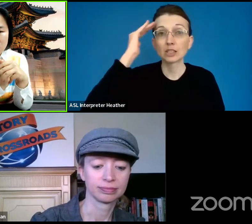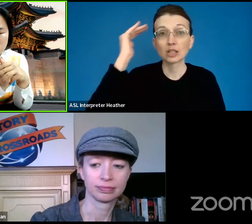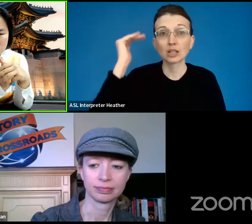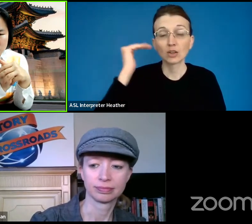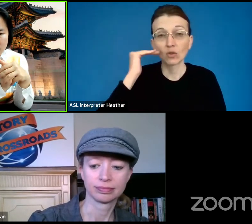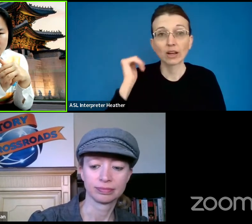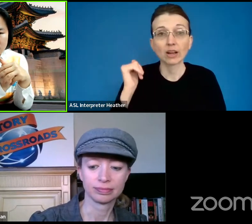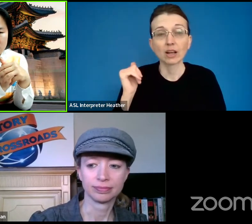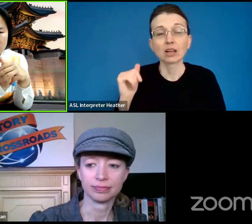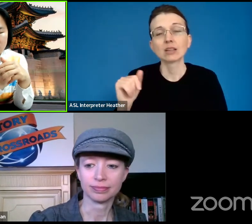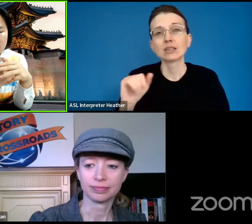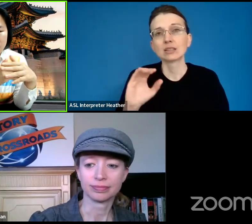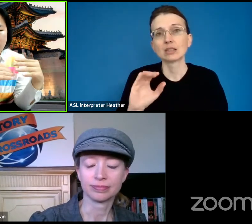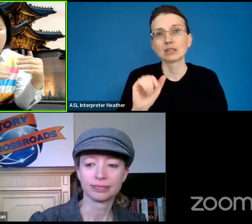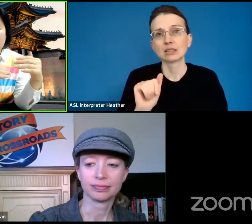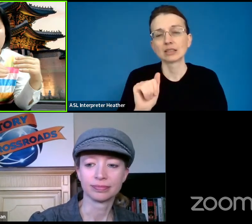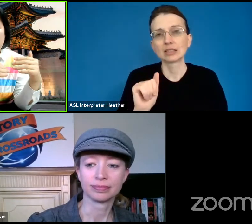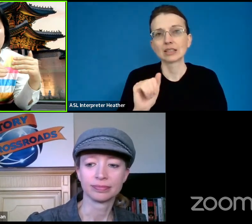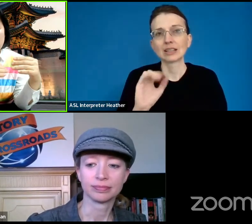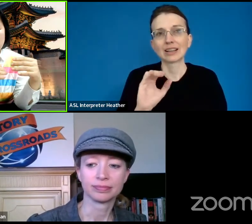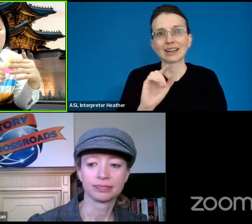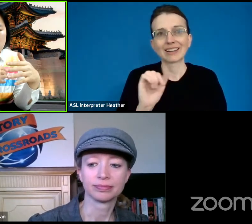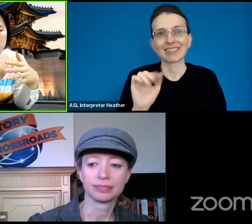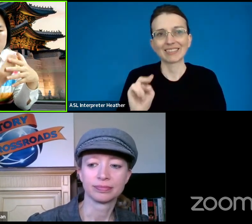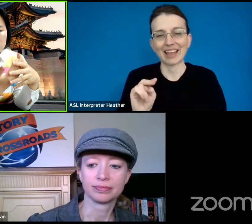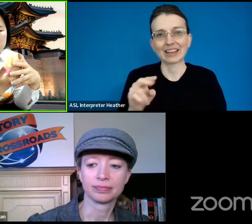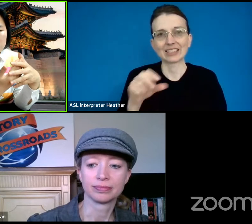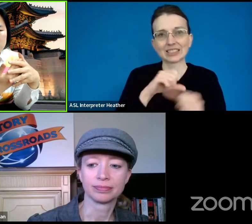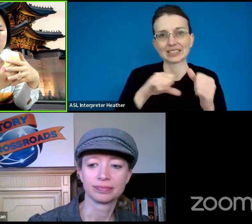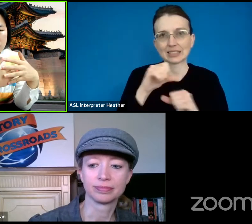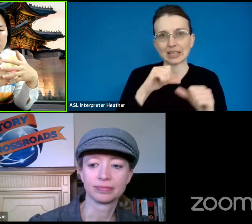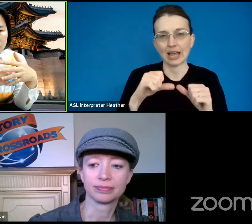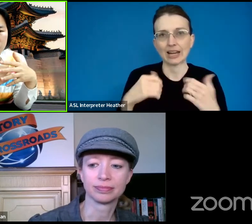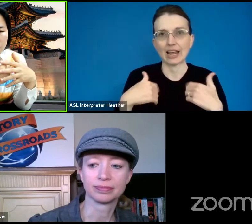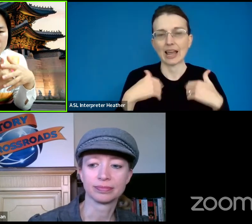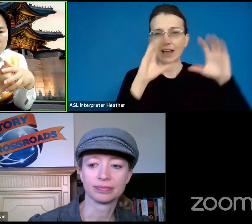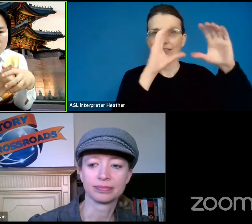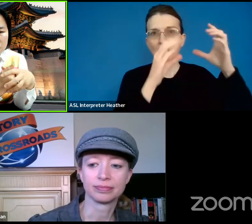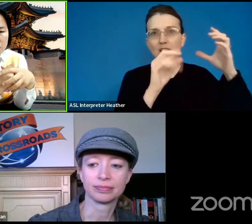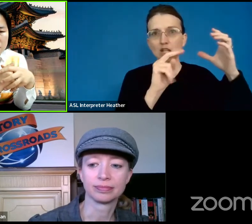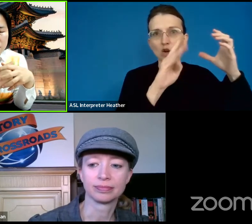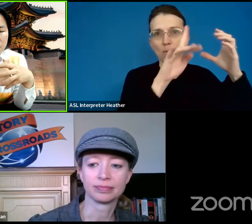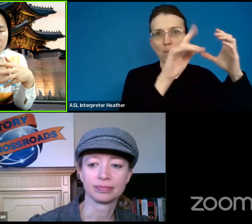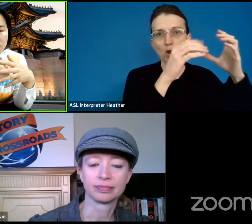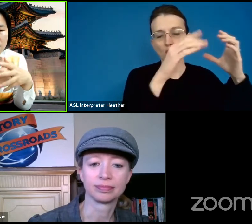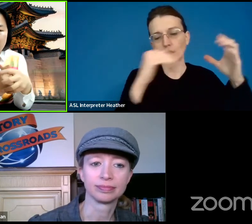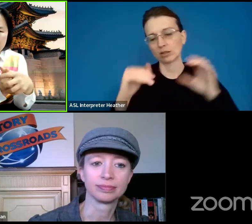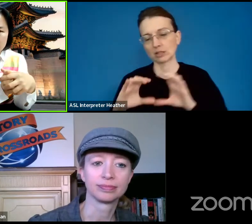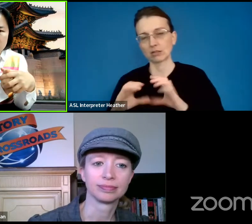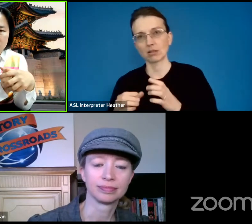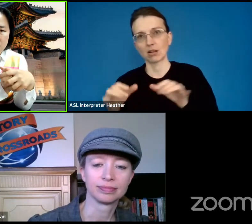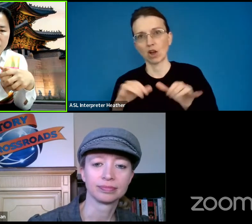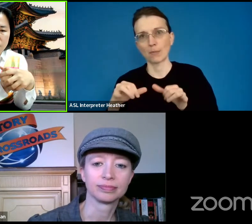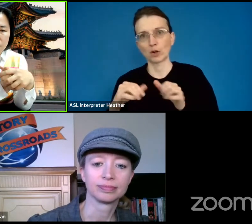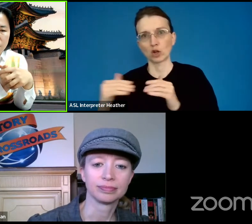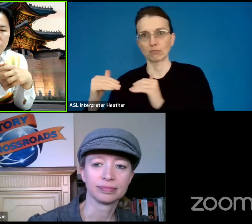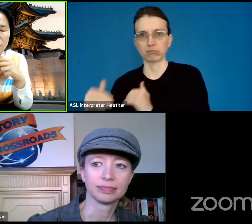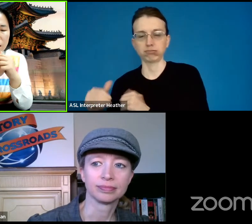class society divided into nobles, commoners, and